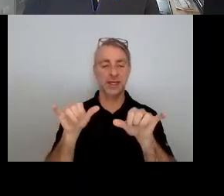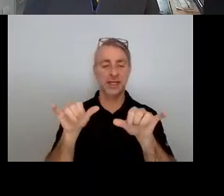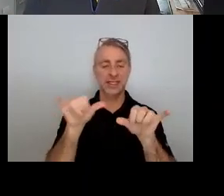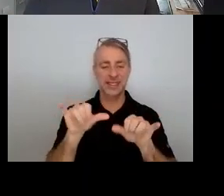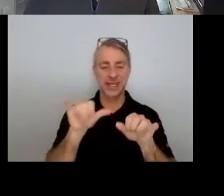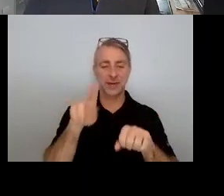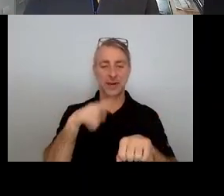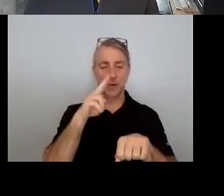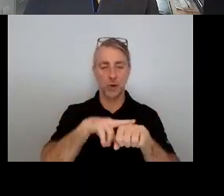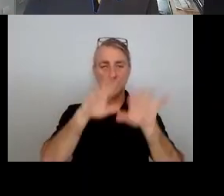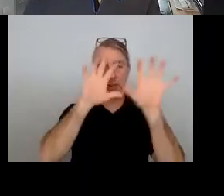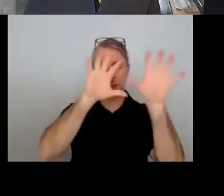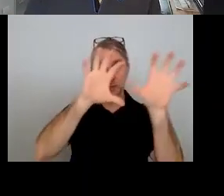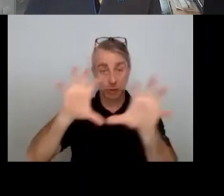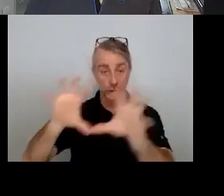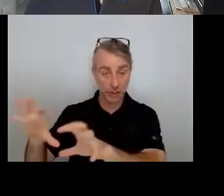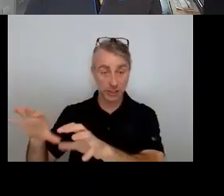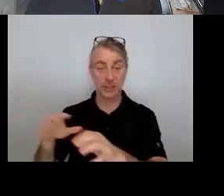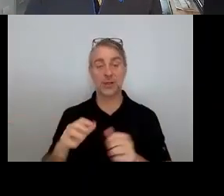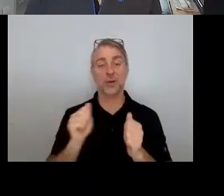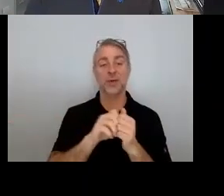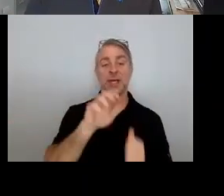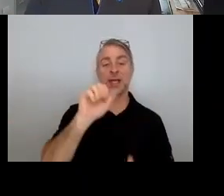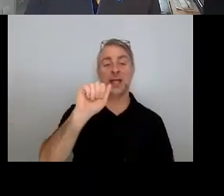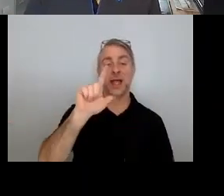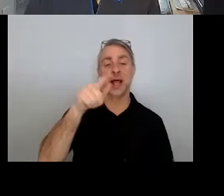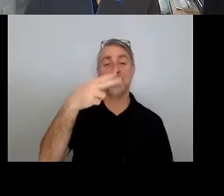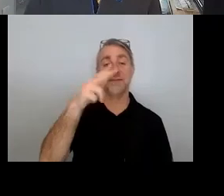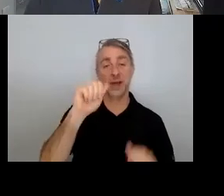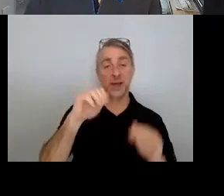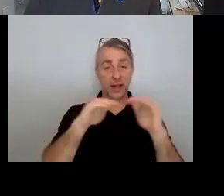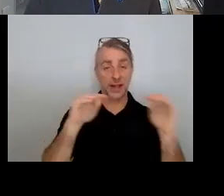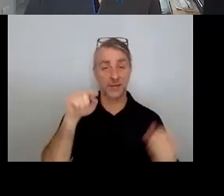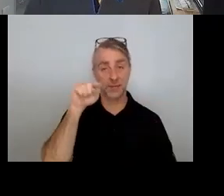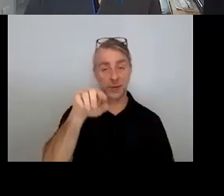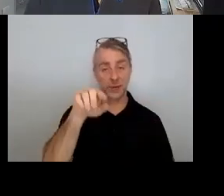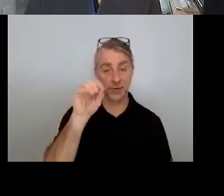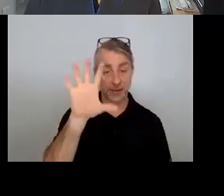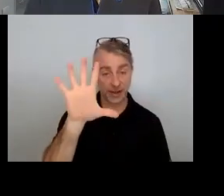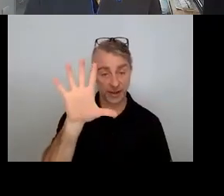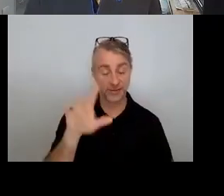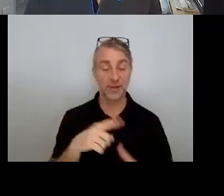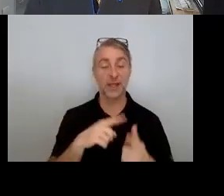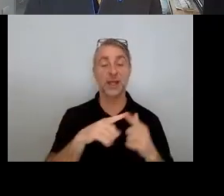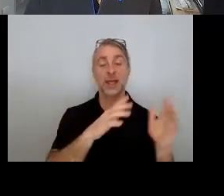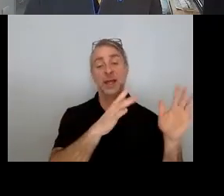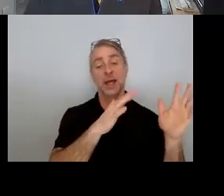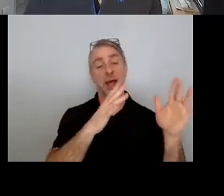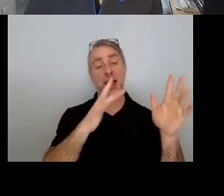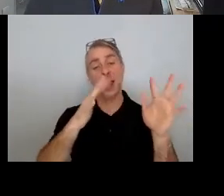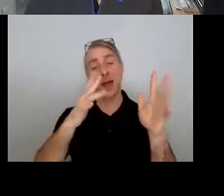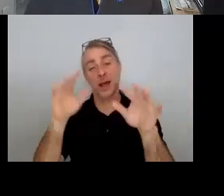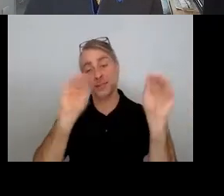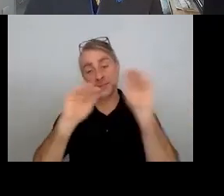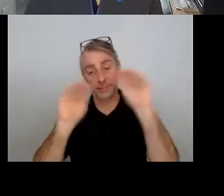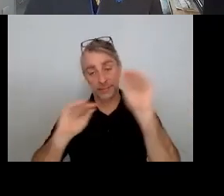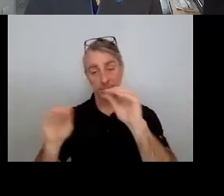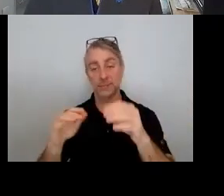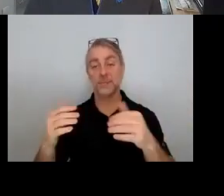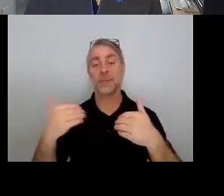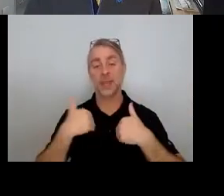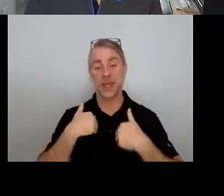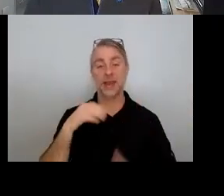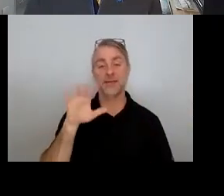level, say 0.05. We can use that information to back out a 95%